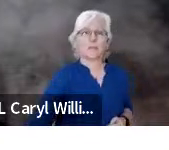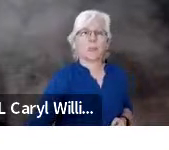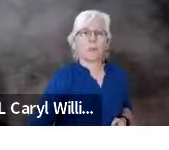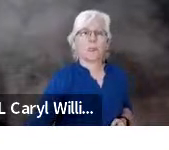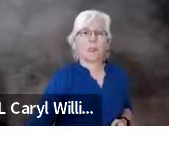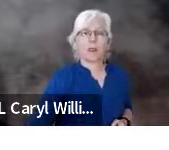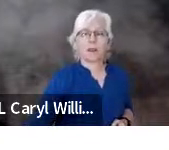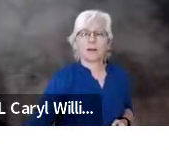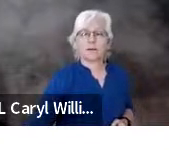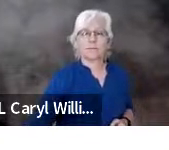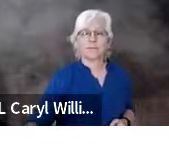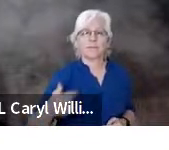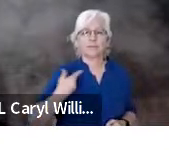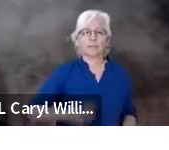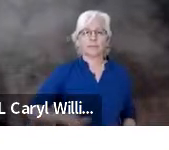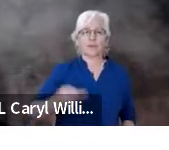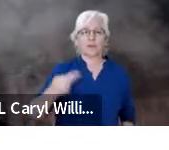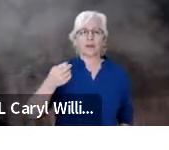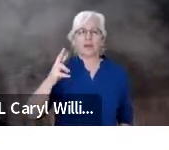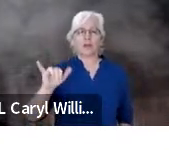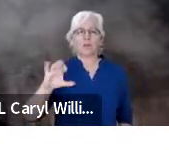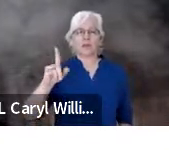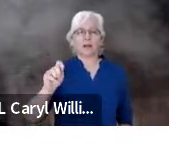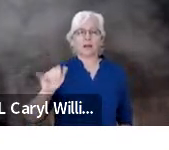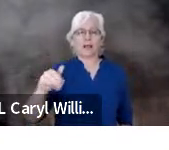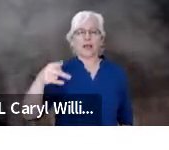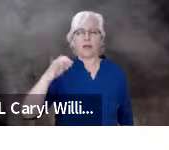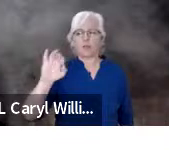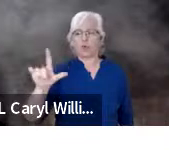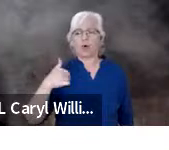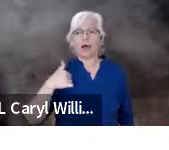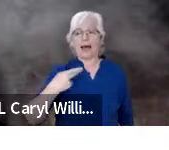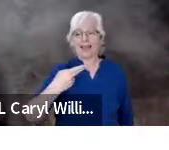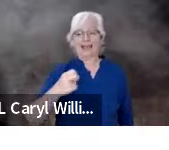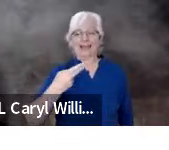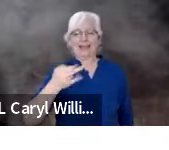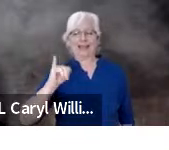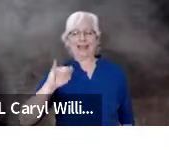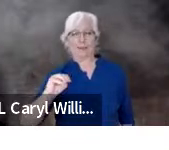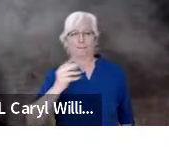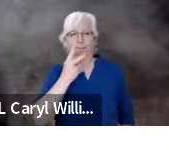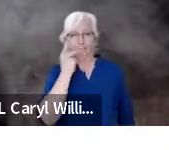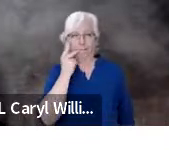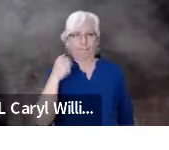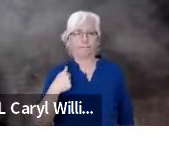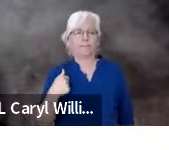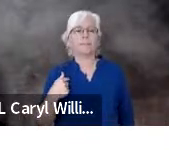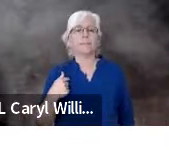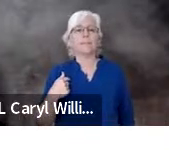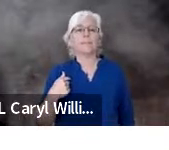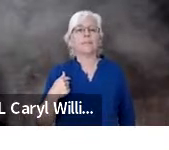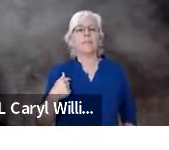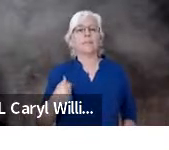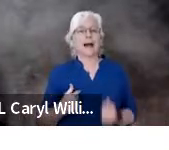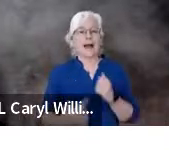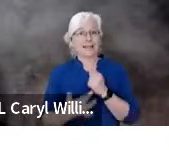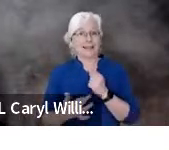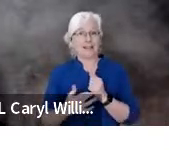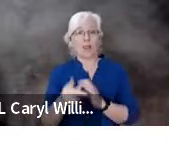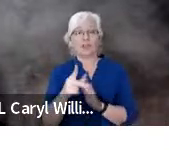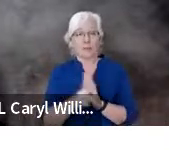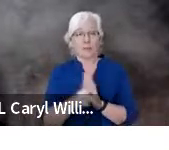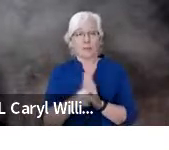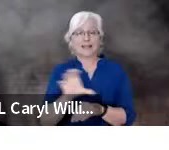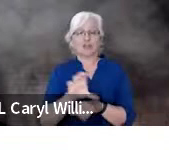Hi, I'm Henry Claypool. I use he, him pronouns, and I am a technology policy